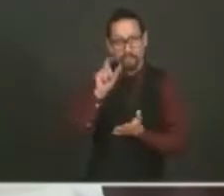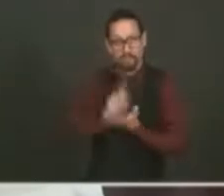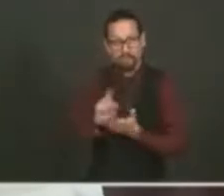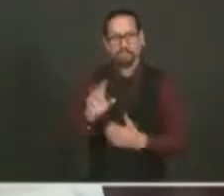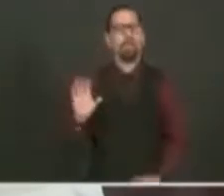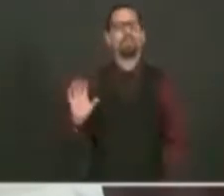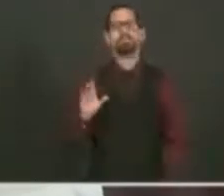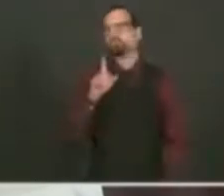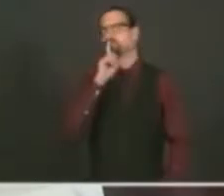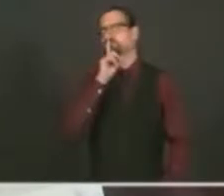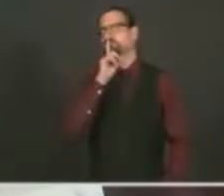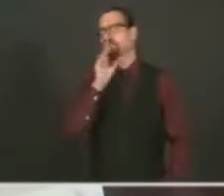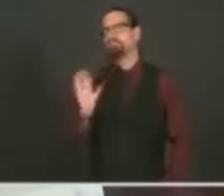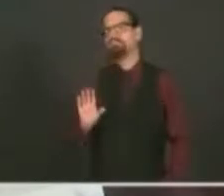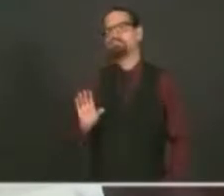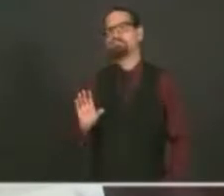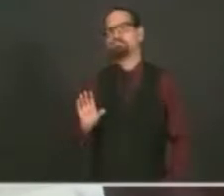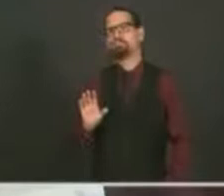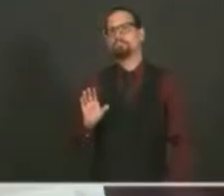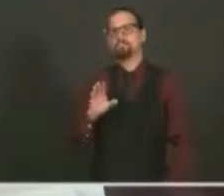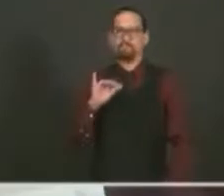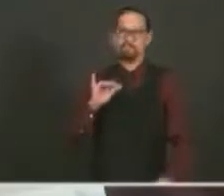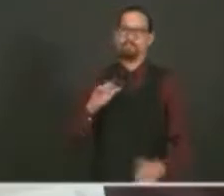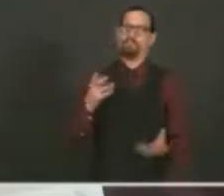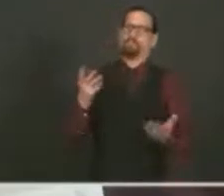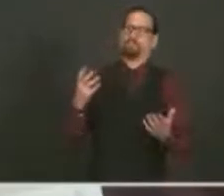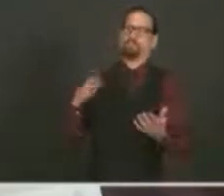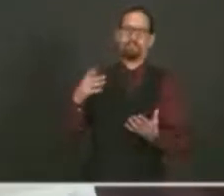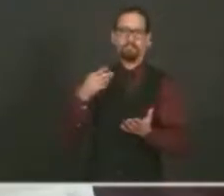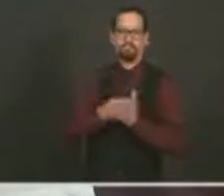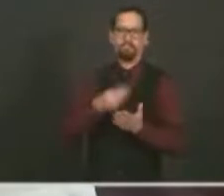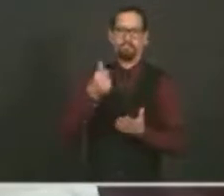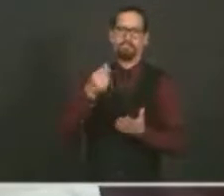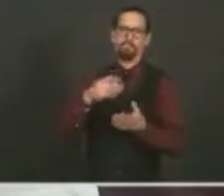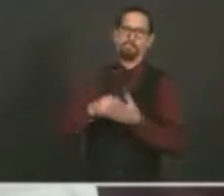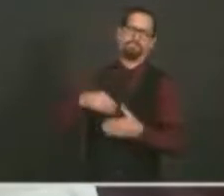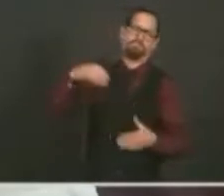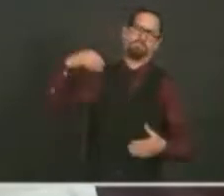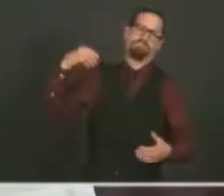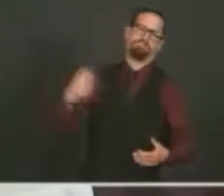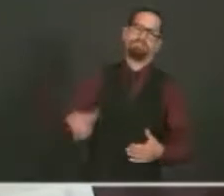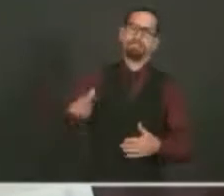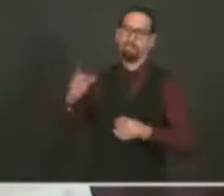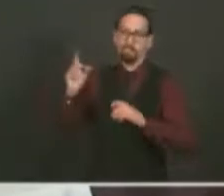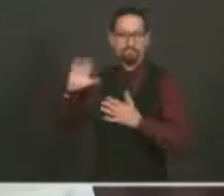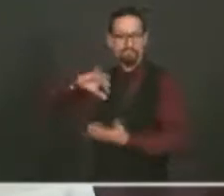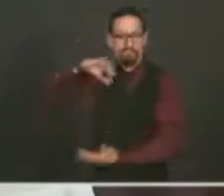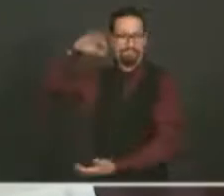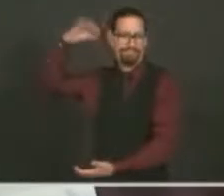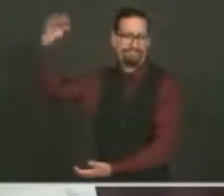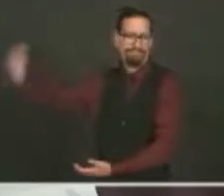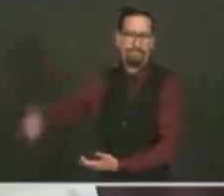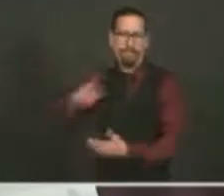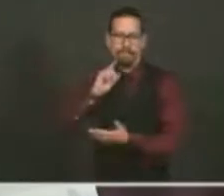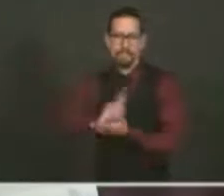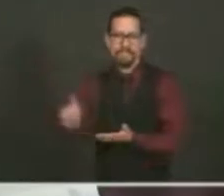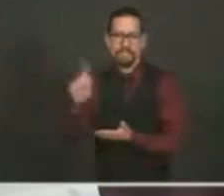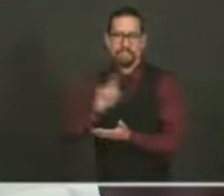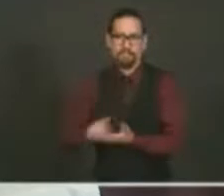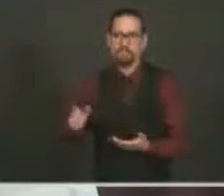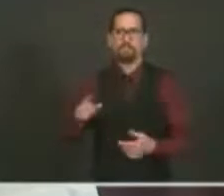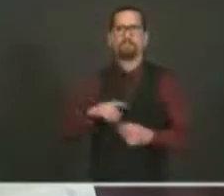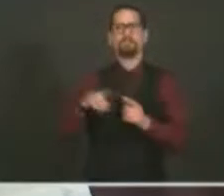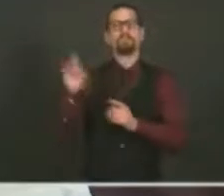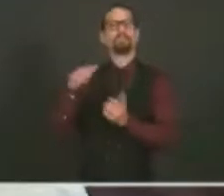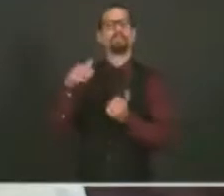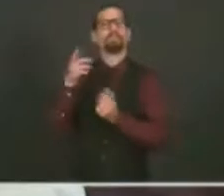impractical, not that useful, and incredibly expensive. But like when we talked to Dr. Burks, she said, what about if